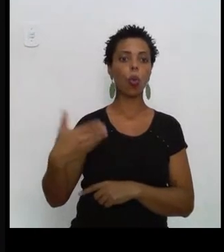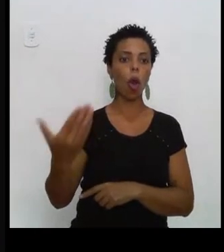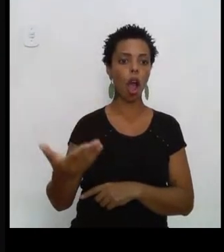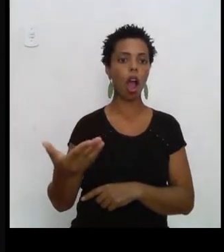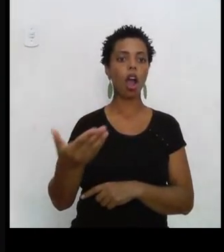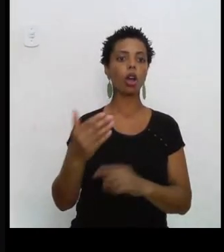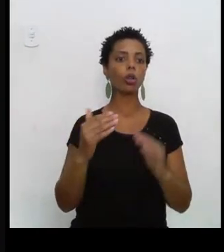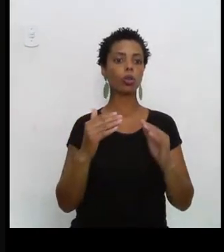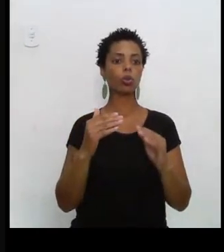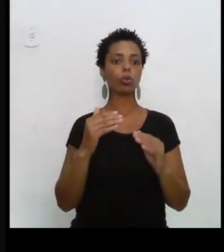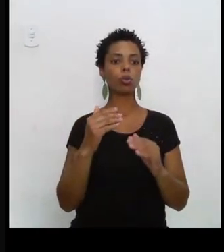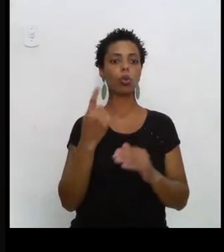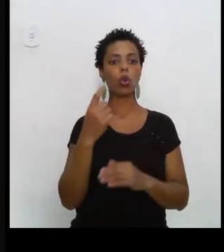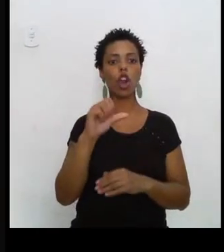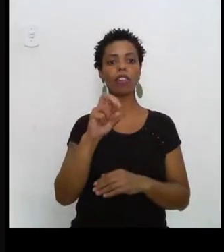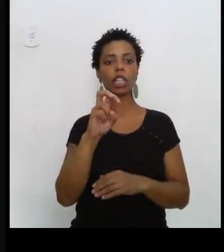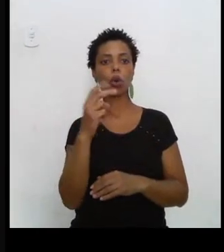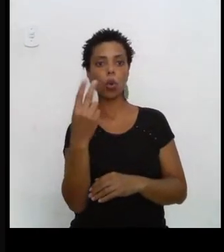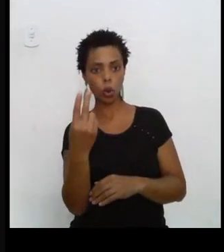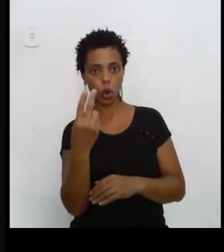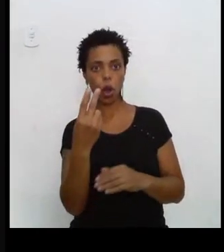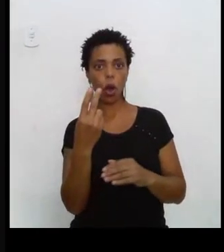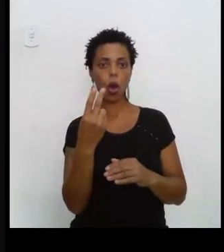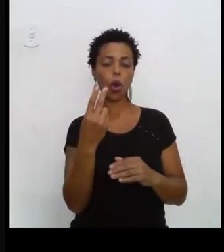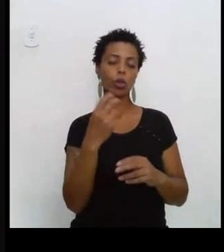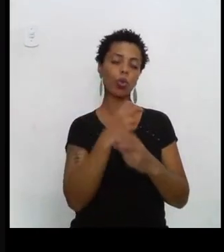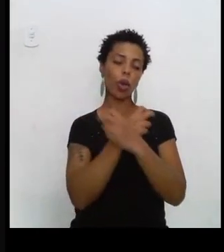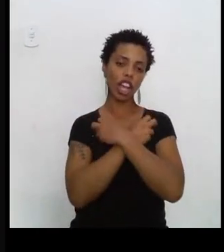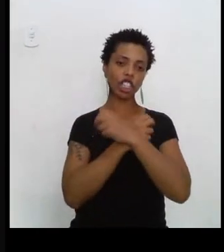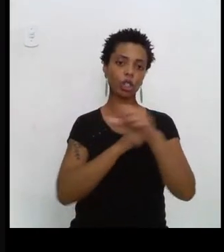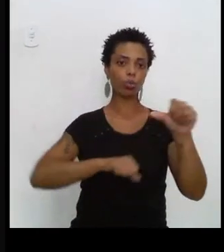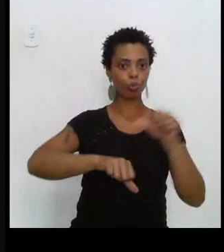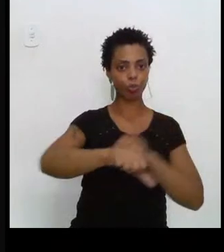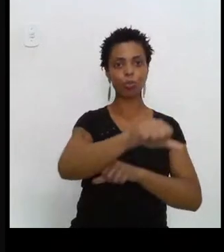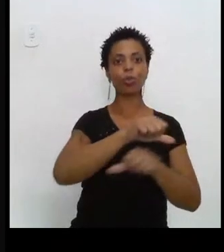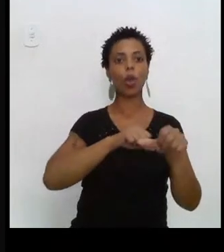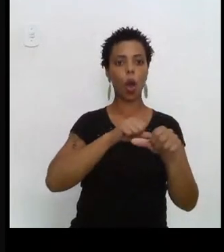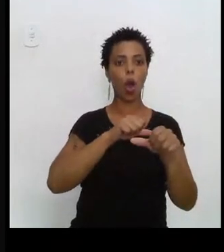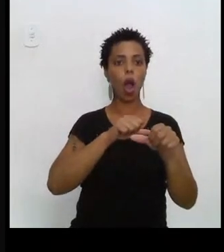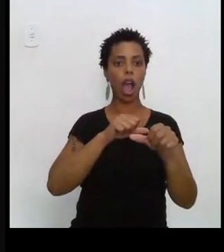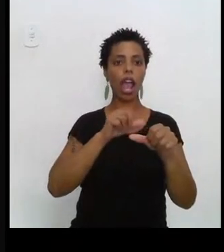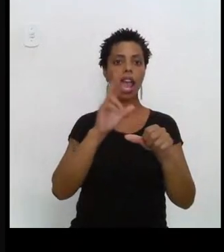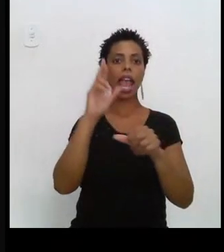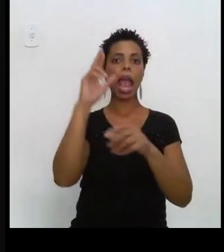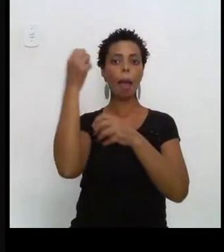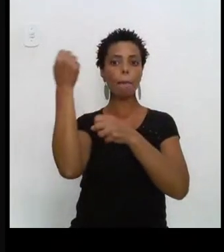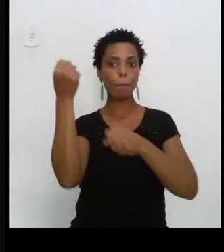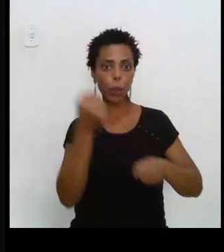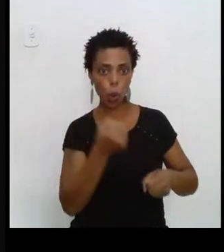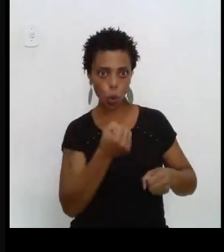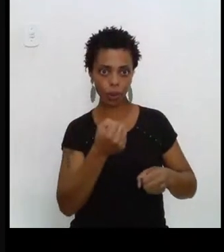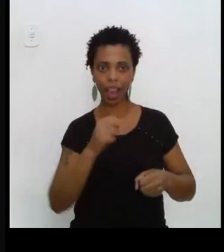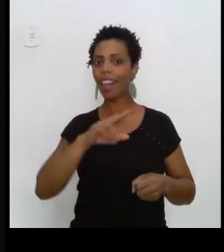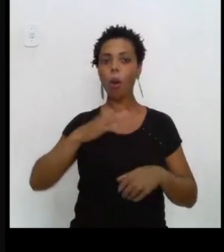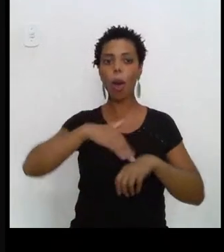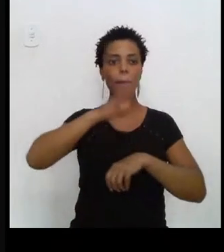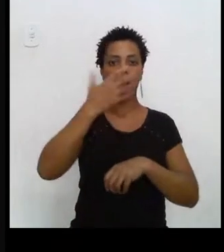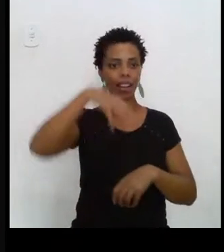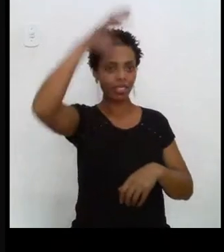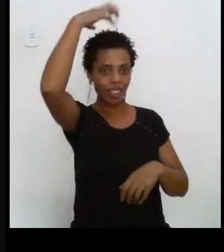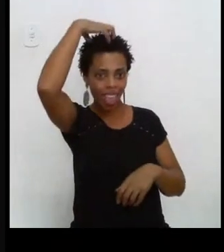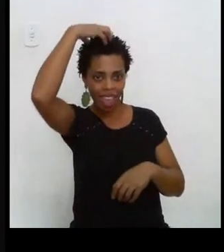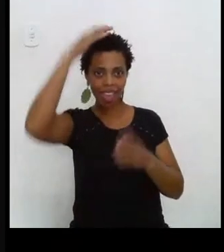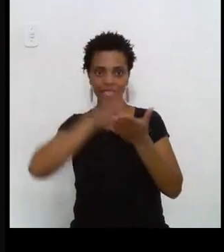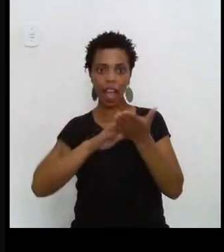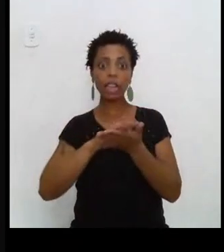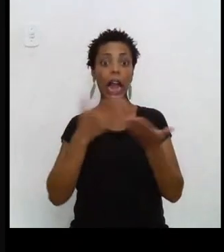became a Public anota moro aqui desse house and work in a Public